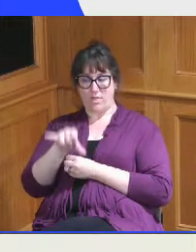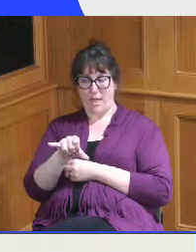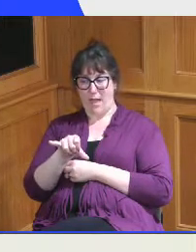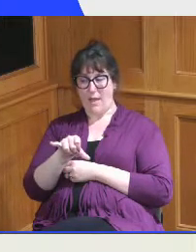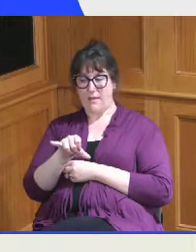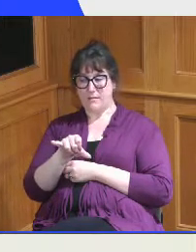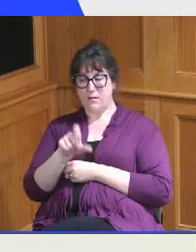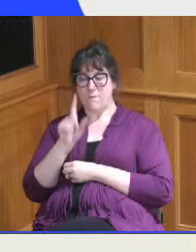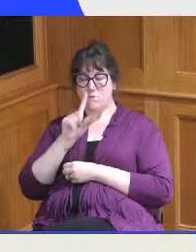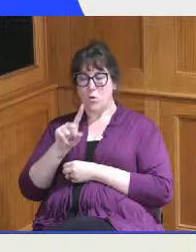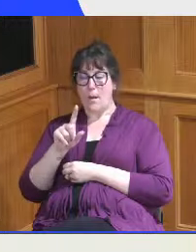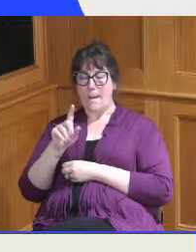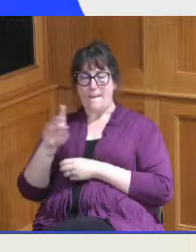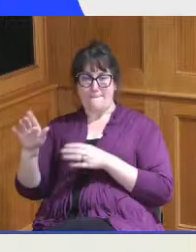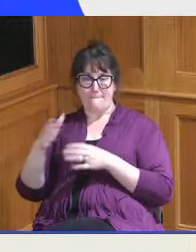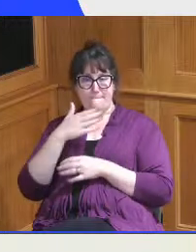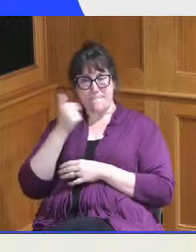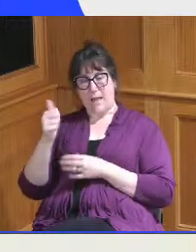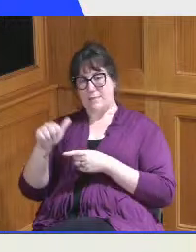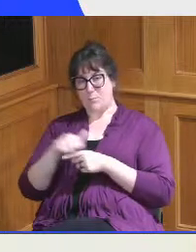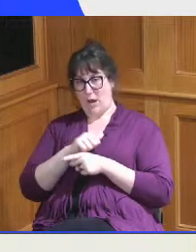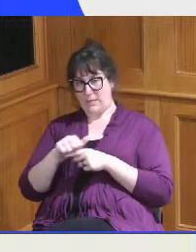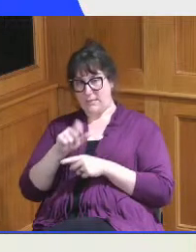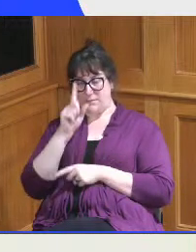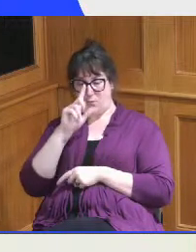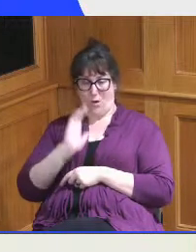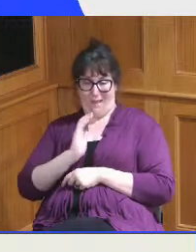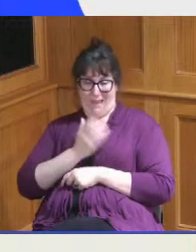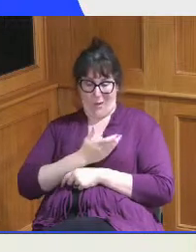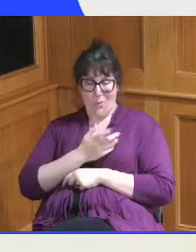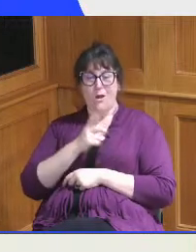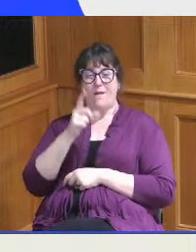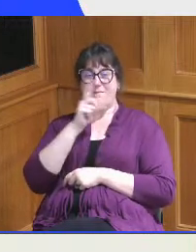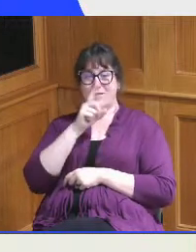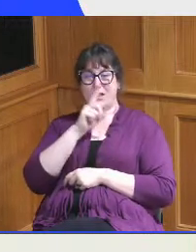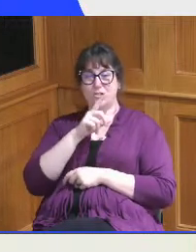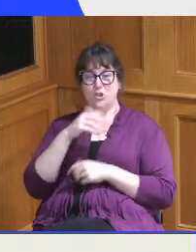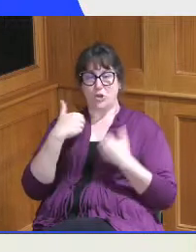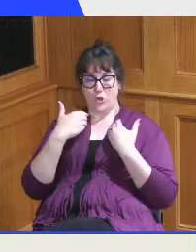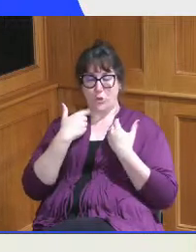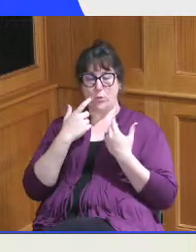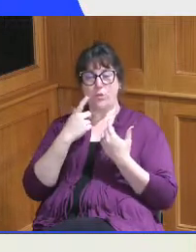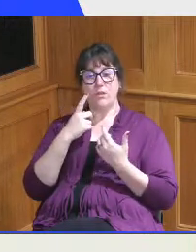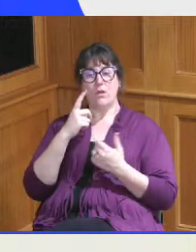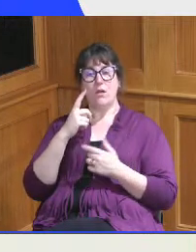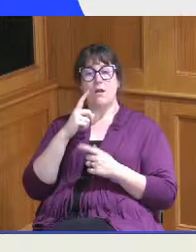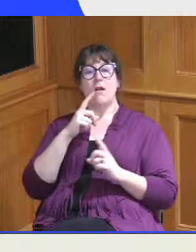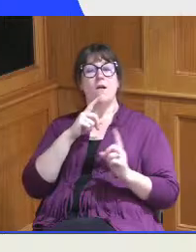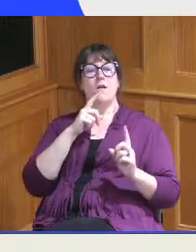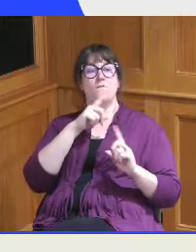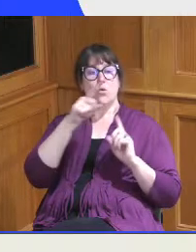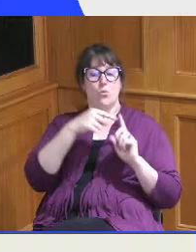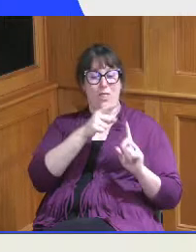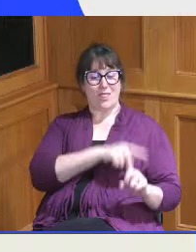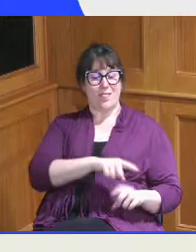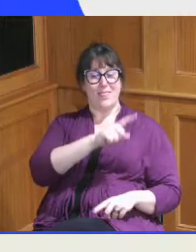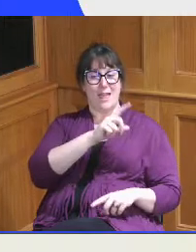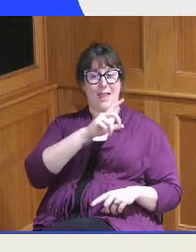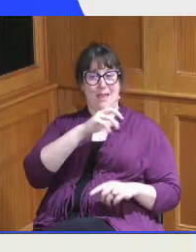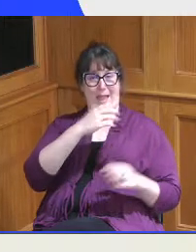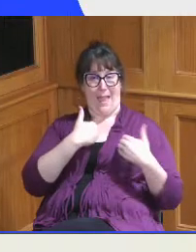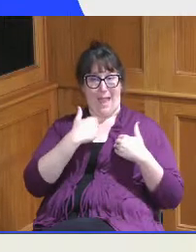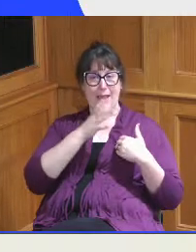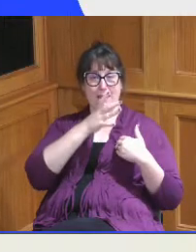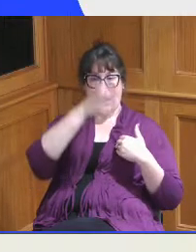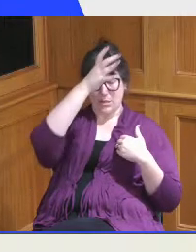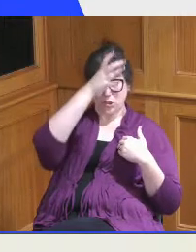give best practices and insights based off our foster youth who have actually had parents incarcerated at some point in their lives, to learn best